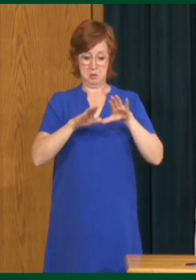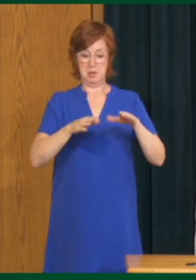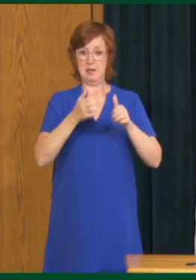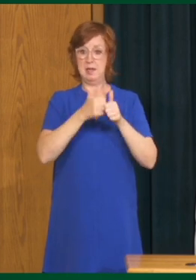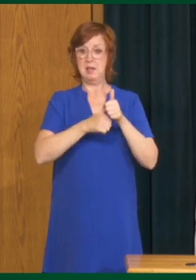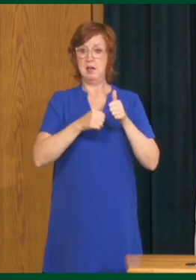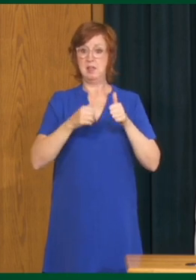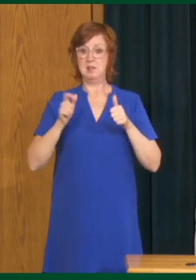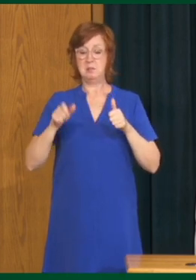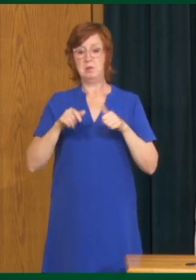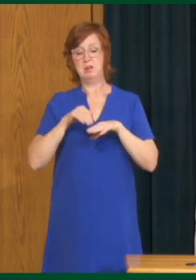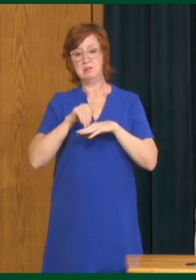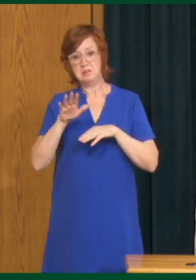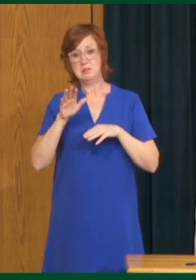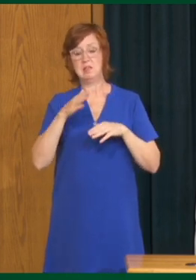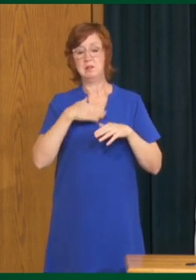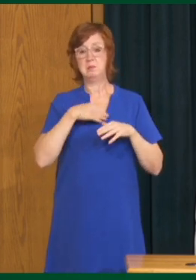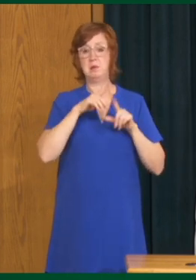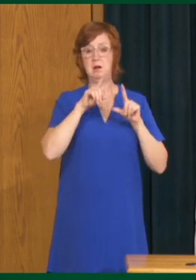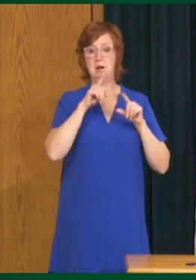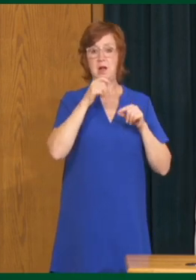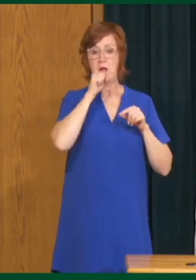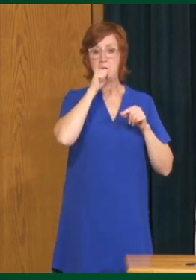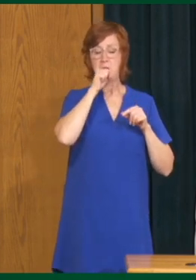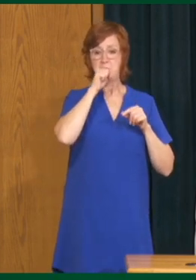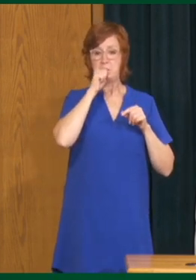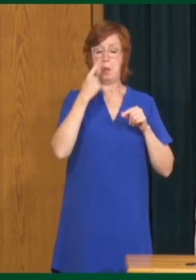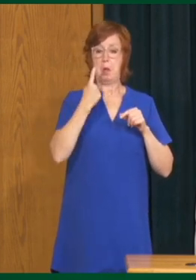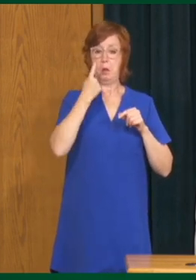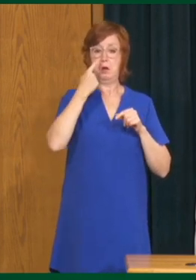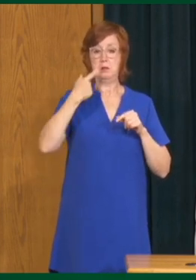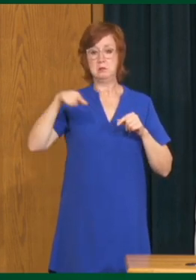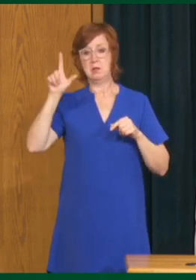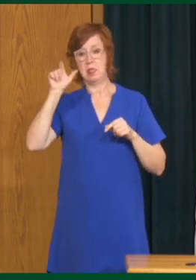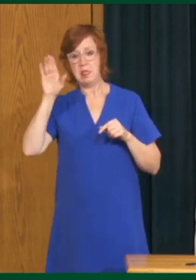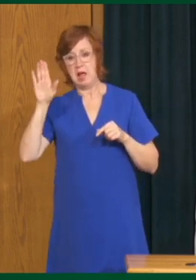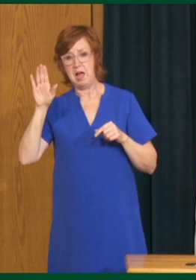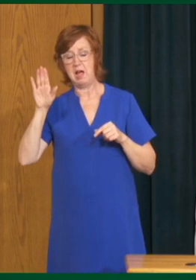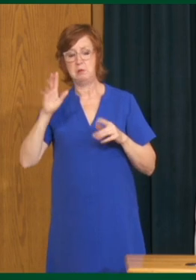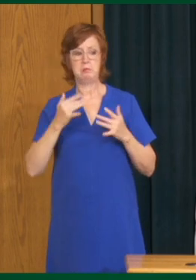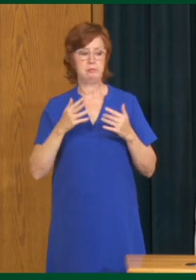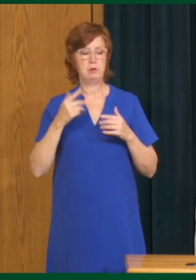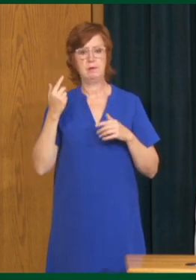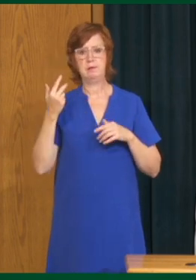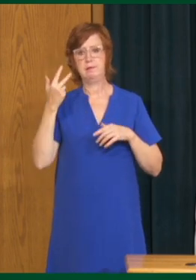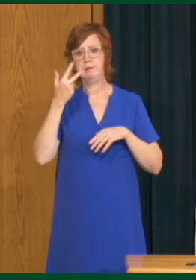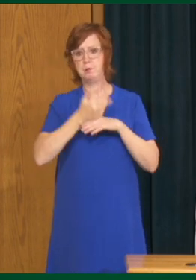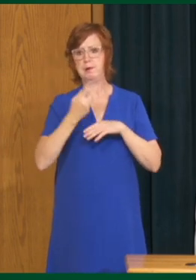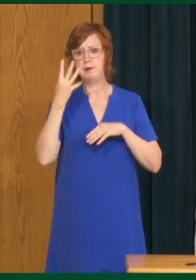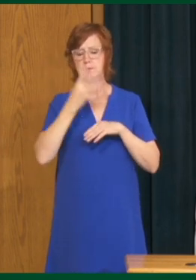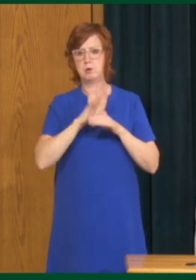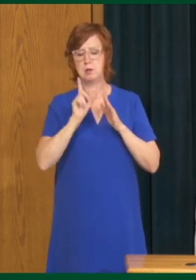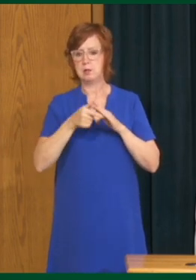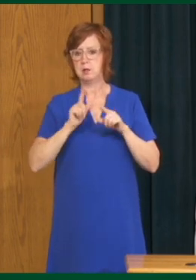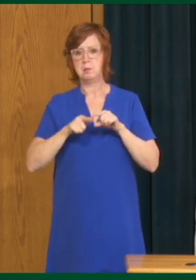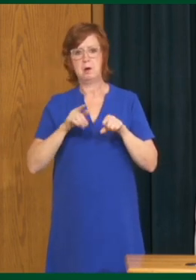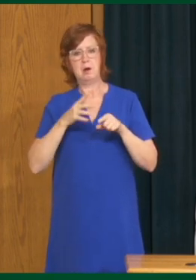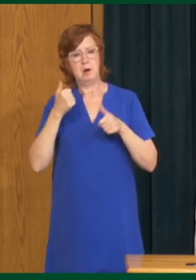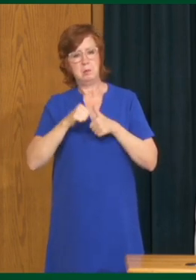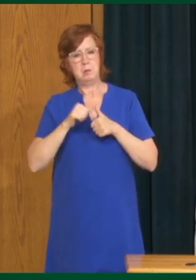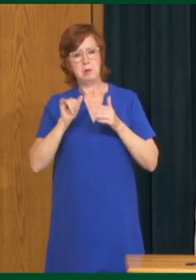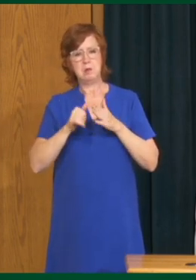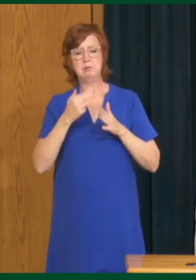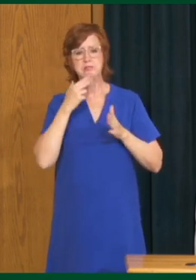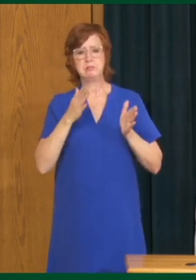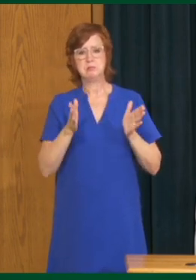if you would find 10 cases in a community with very active case finding and house-to-house contact tracing, instead of 10, you can see 100 cases, and that's